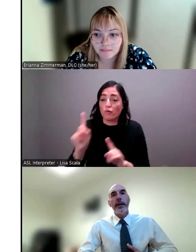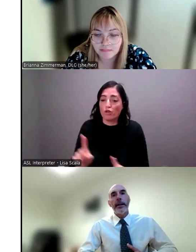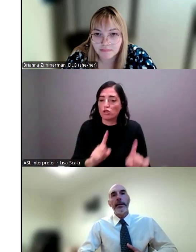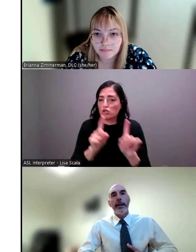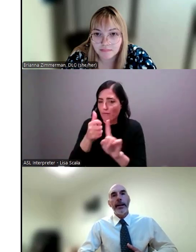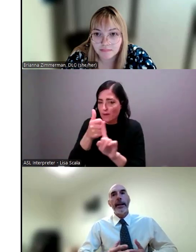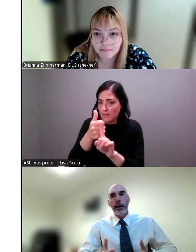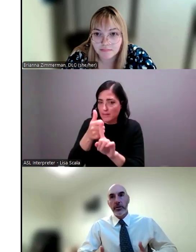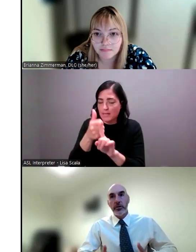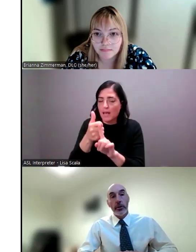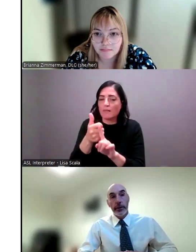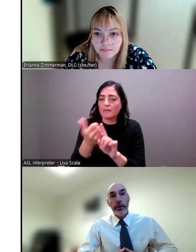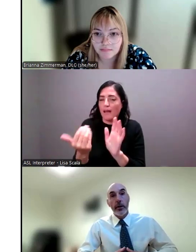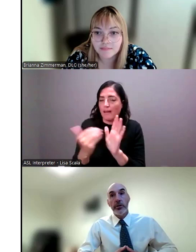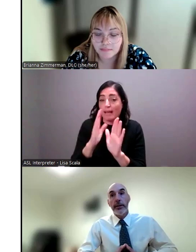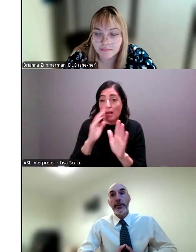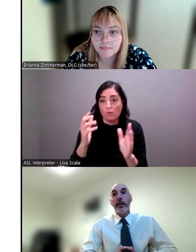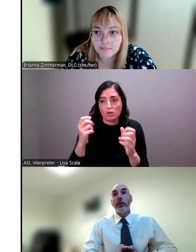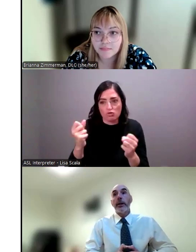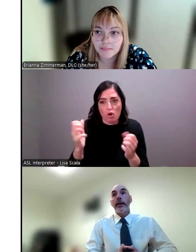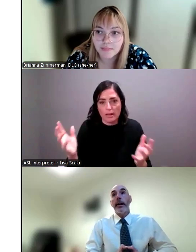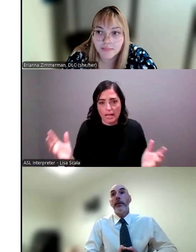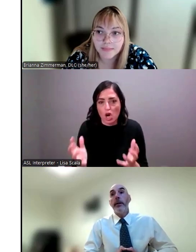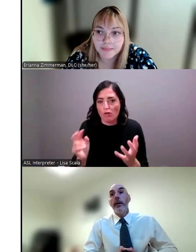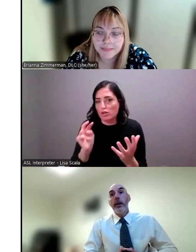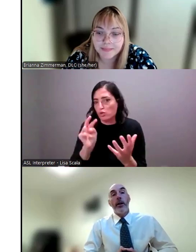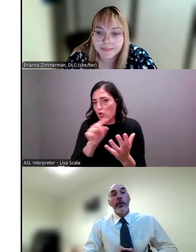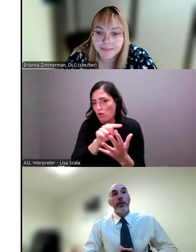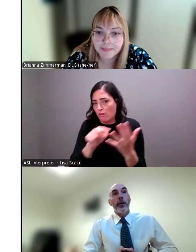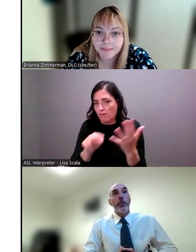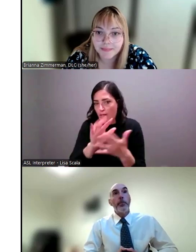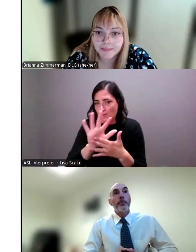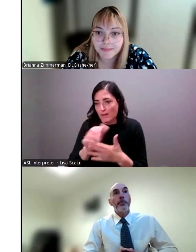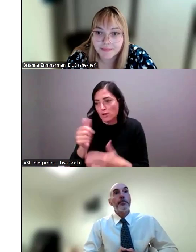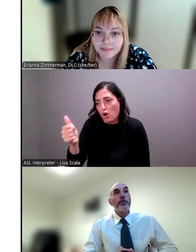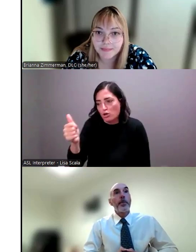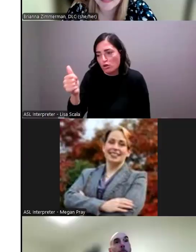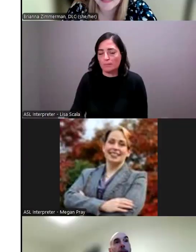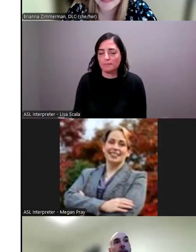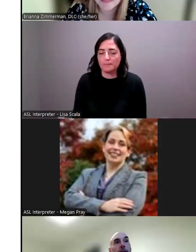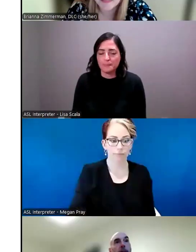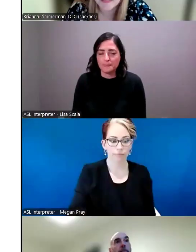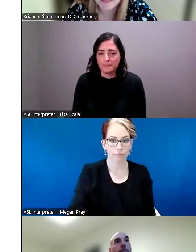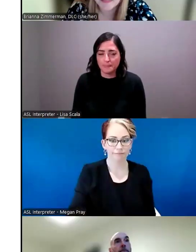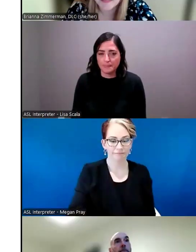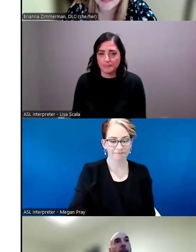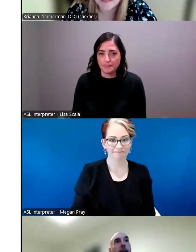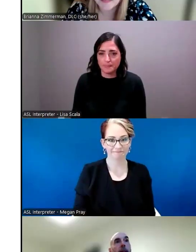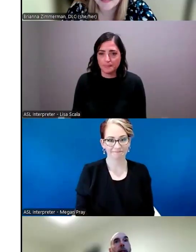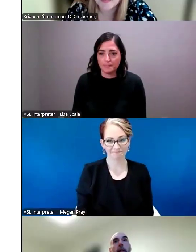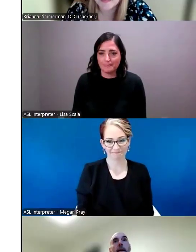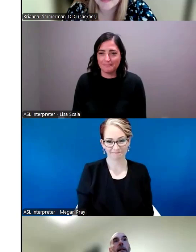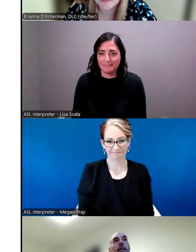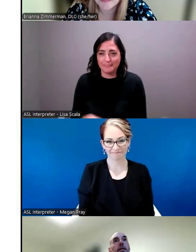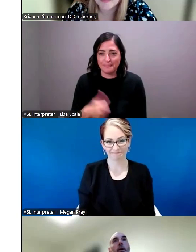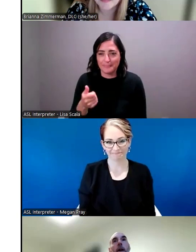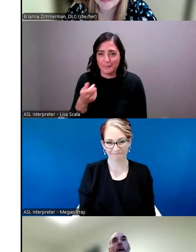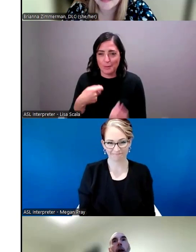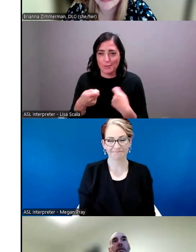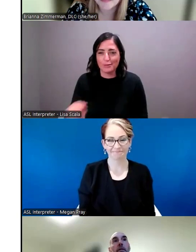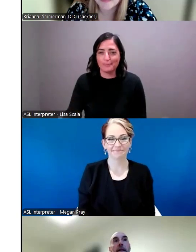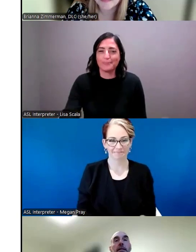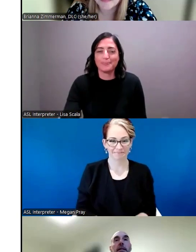places. And again, I would strongly encourage you to take a look at that on your own. Next.